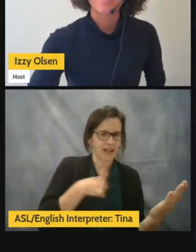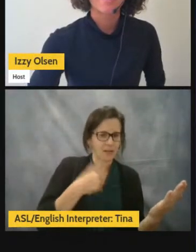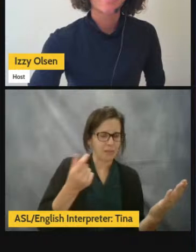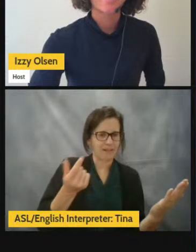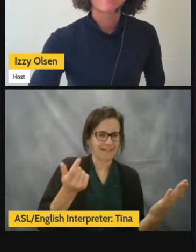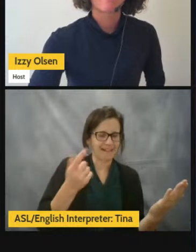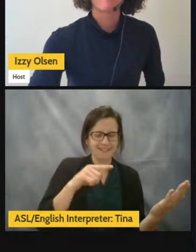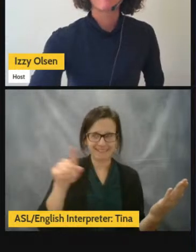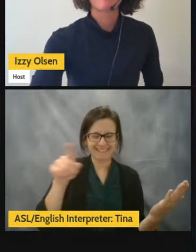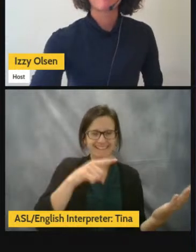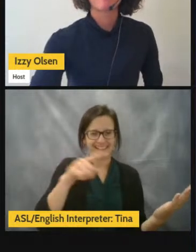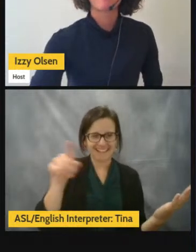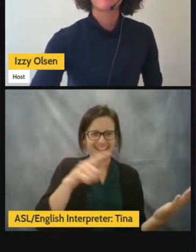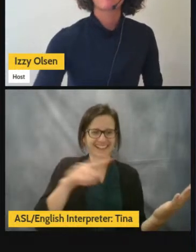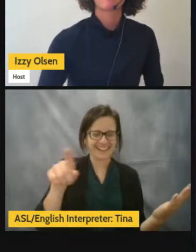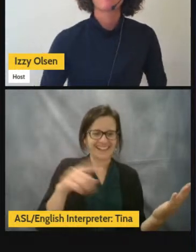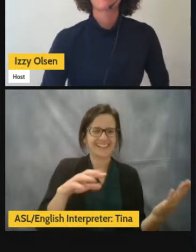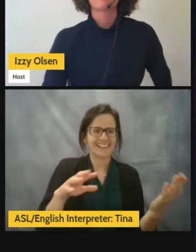I'm